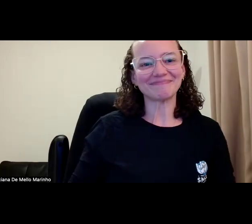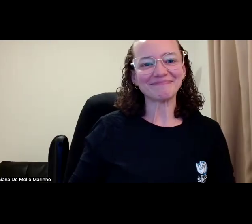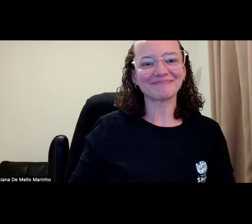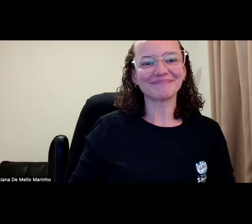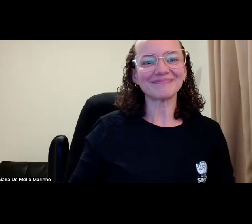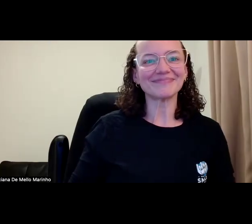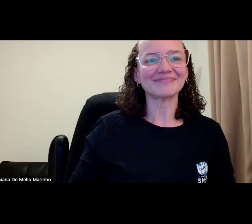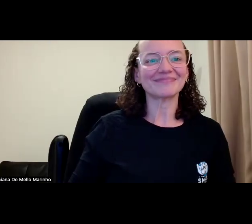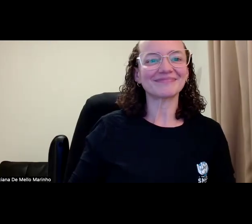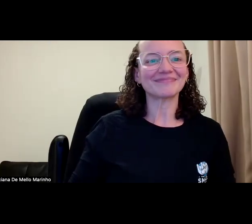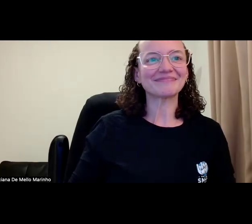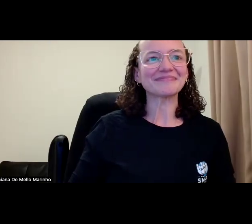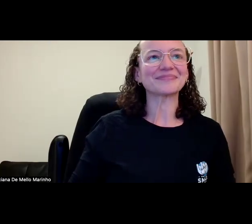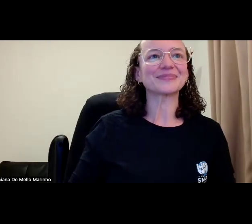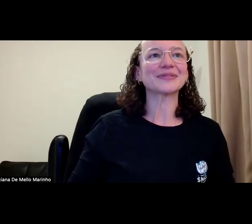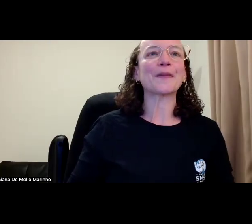Okay?